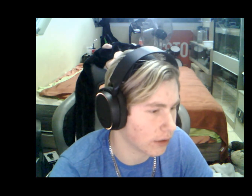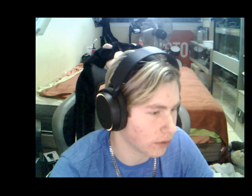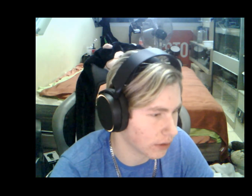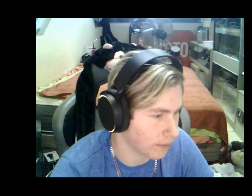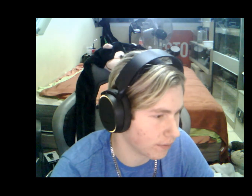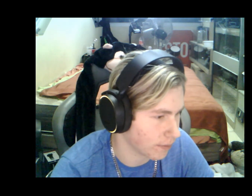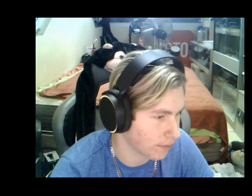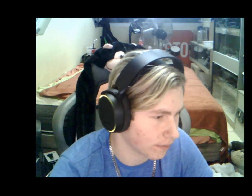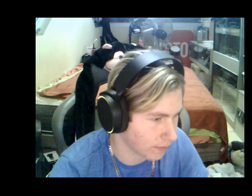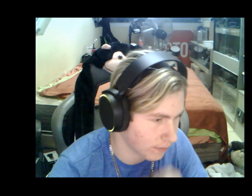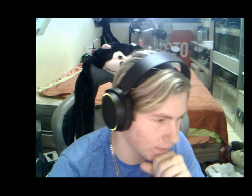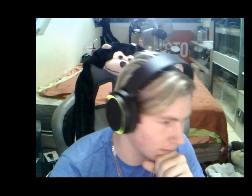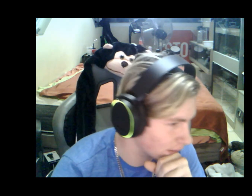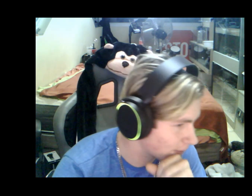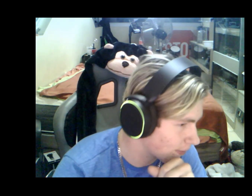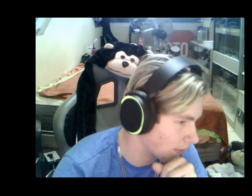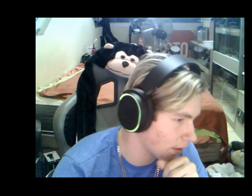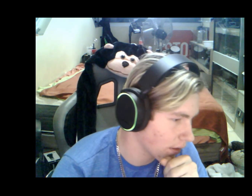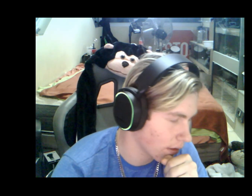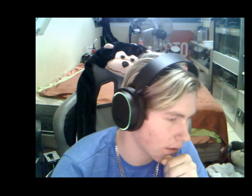Oh, that's awesome.